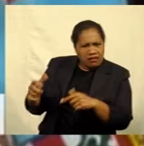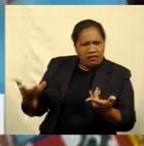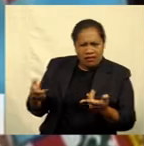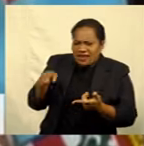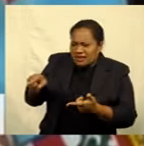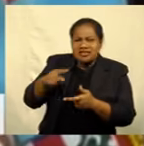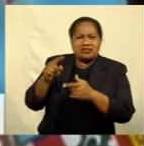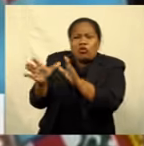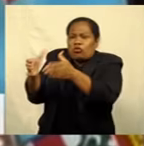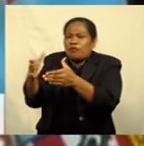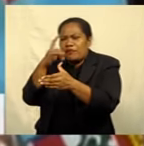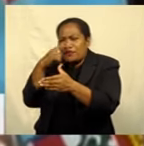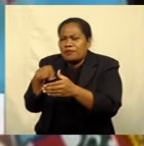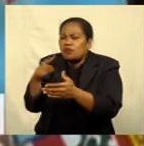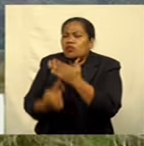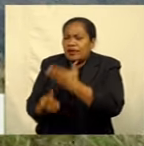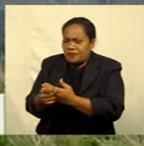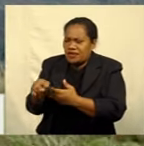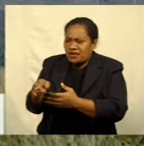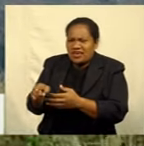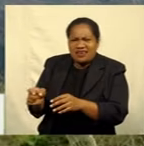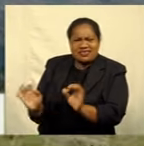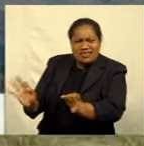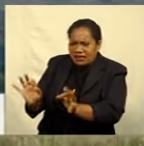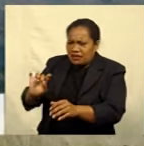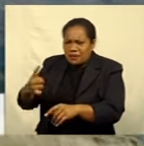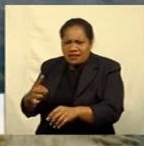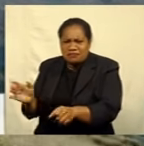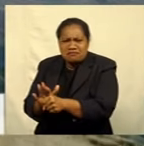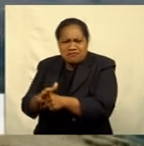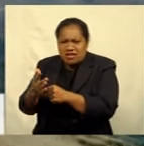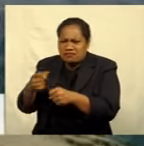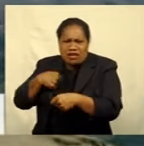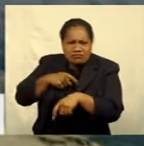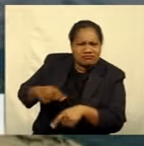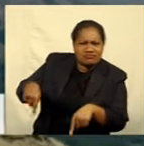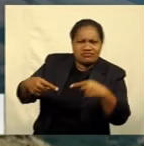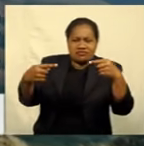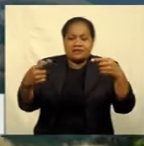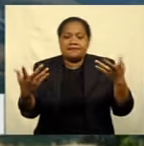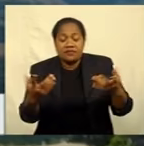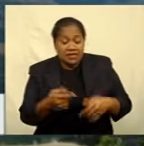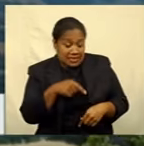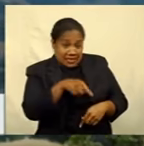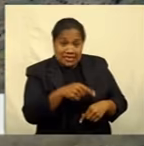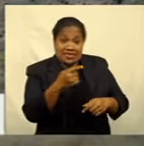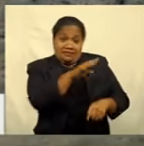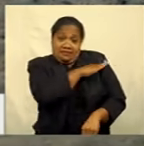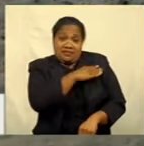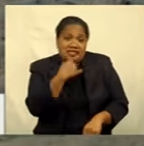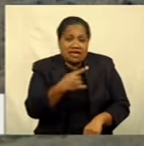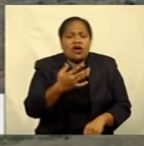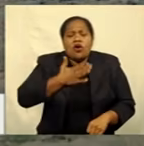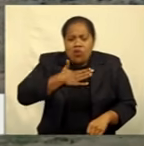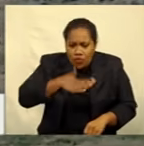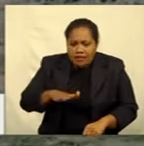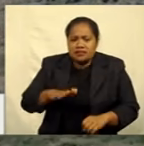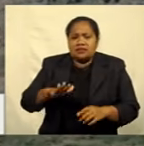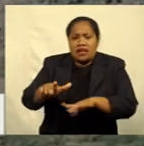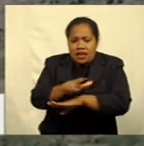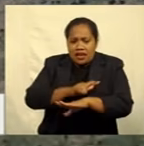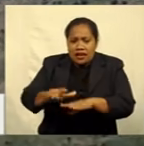are nothing but stirrers. He adds they want landowners to be empowered and not afraid. Those who were